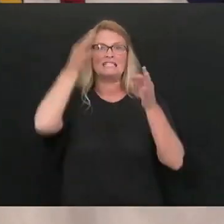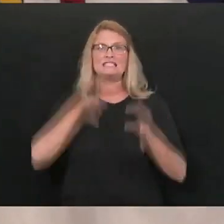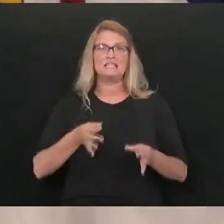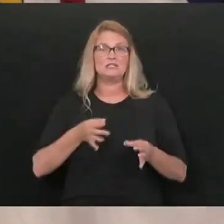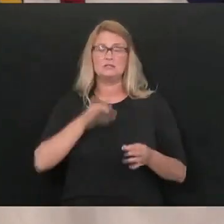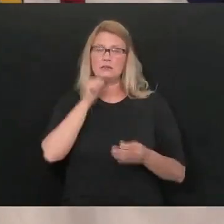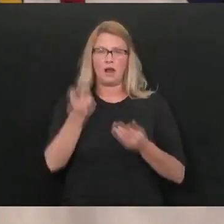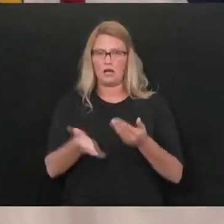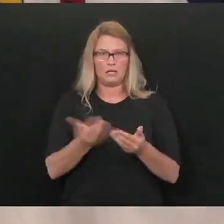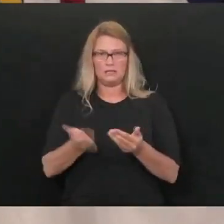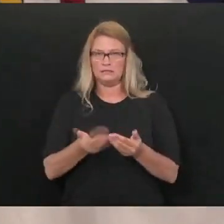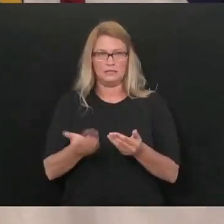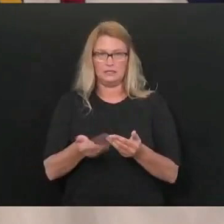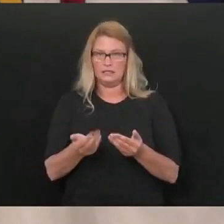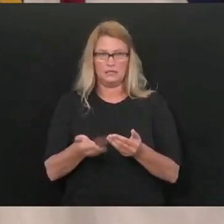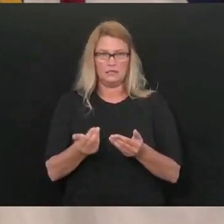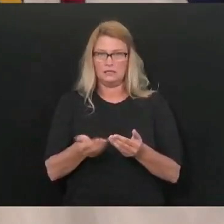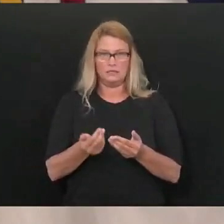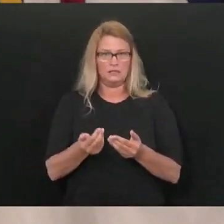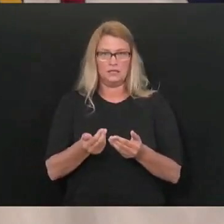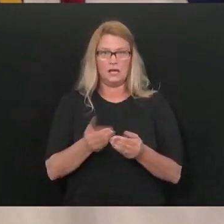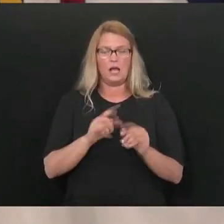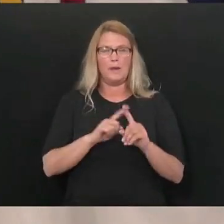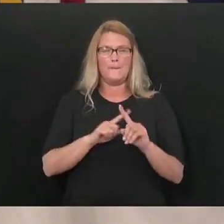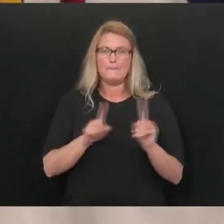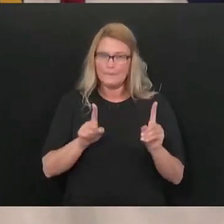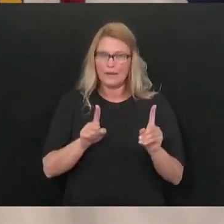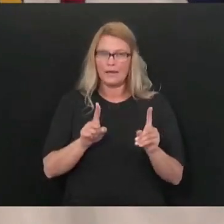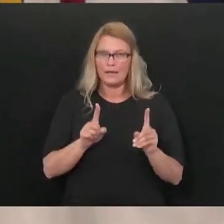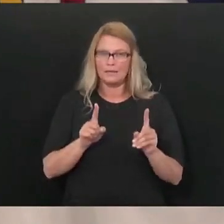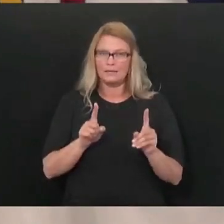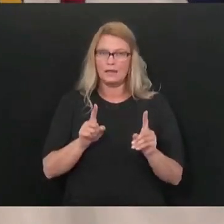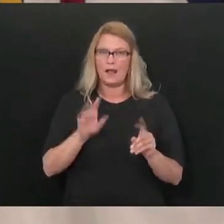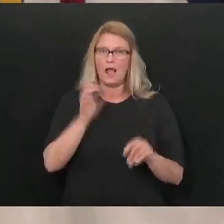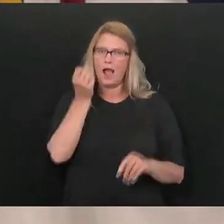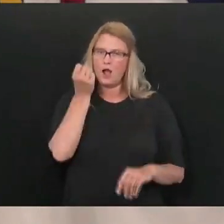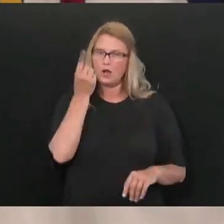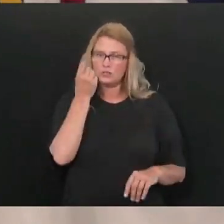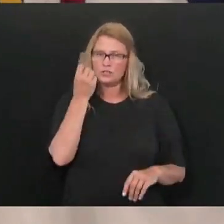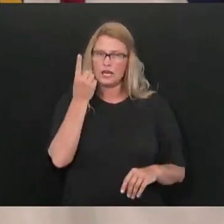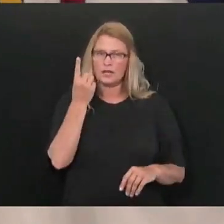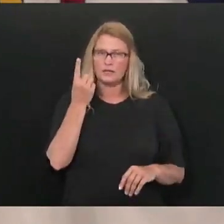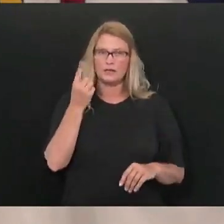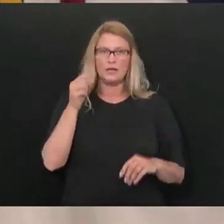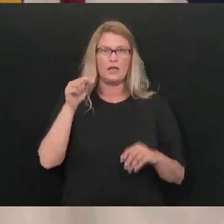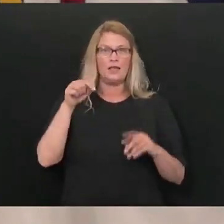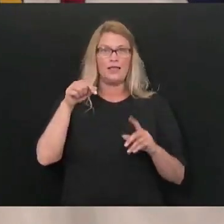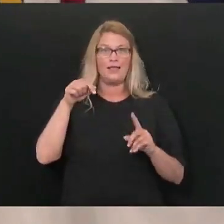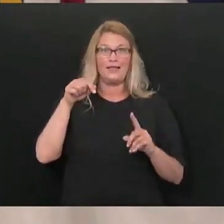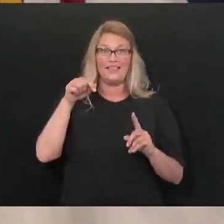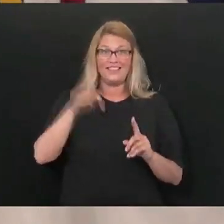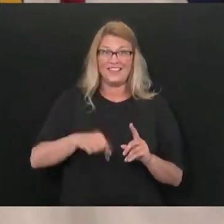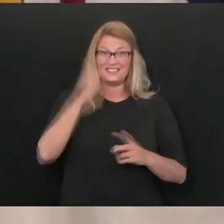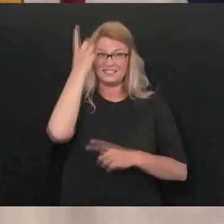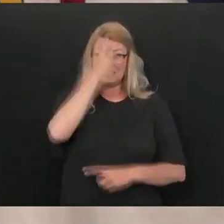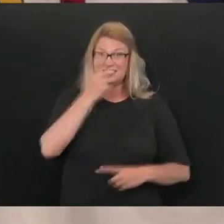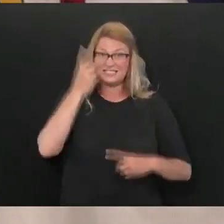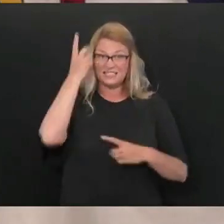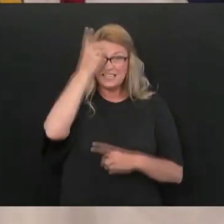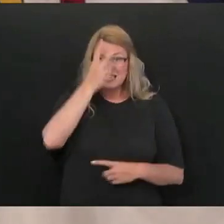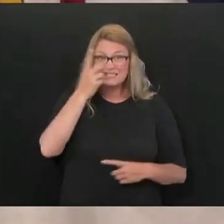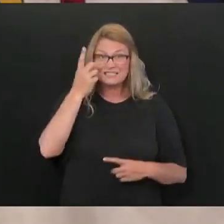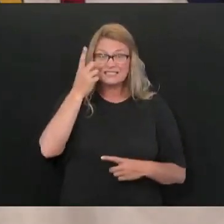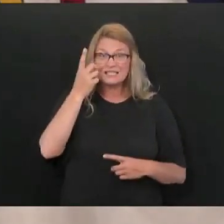want you to know that the thing that combats this disease and makes it powerless is when